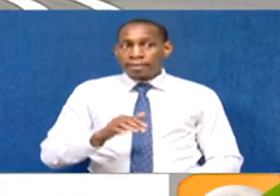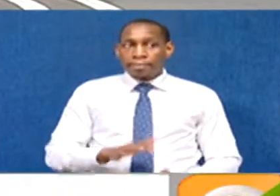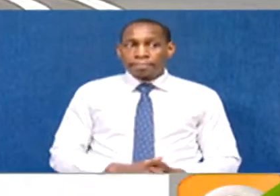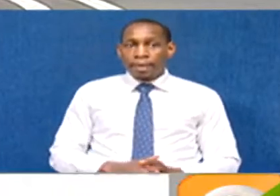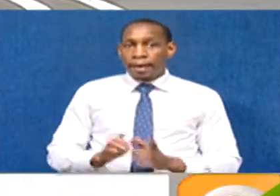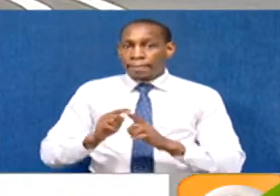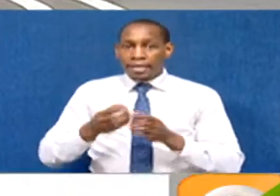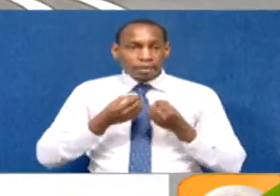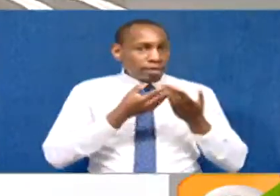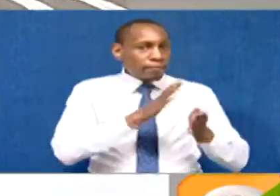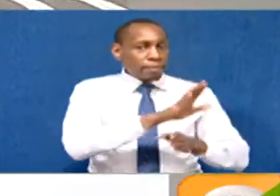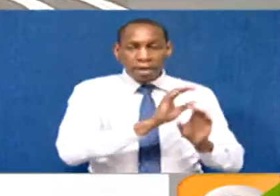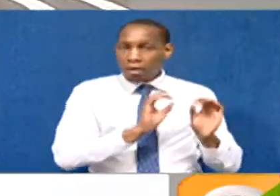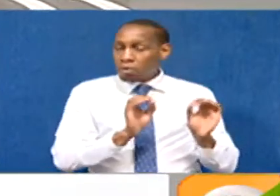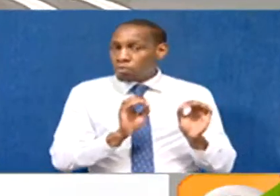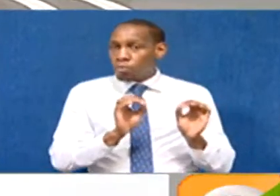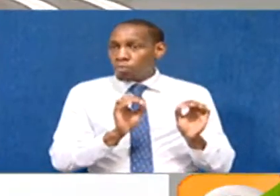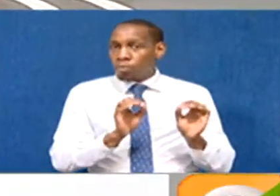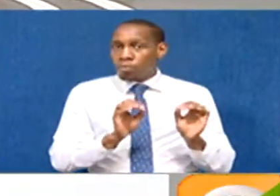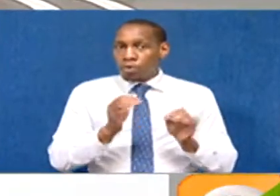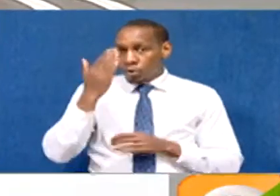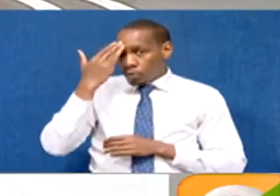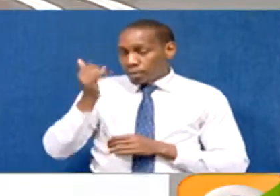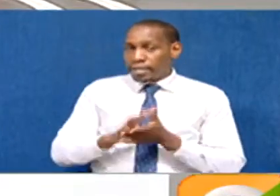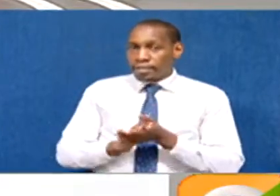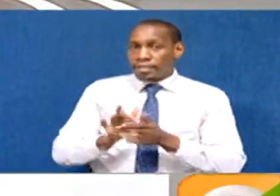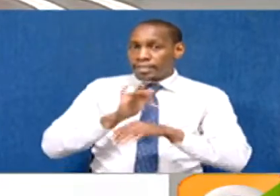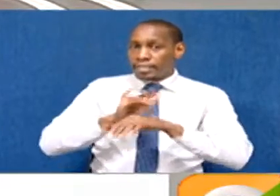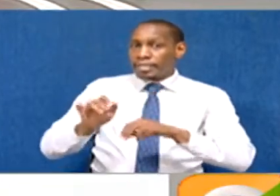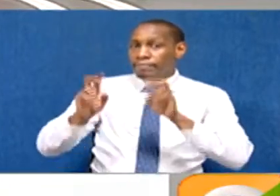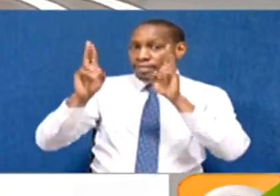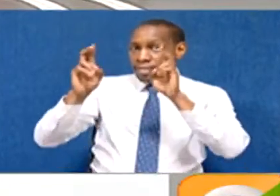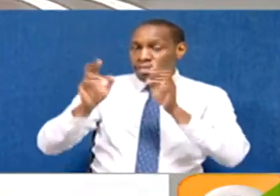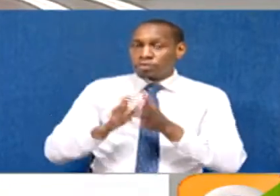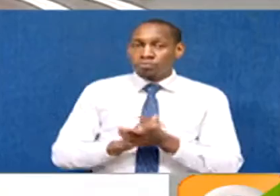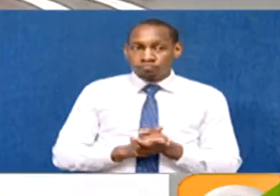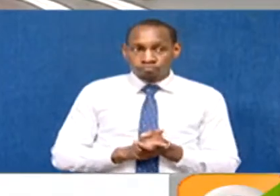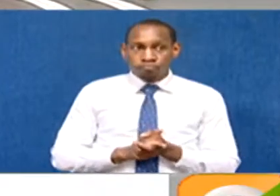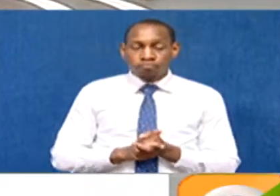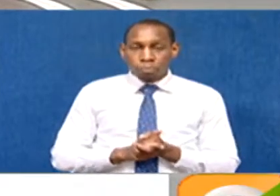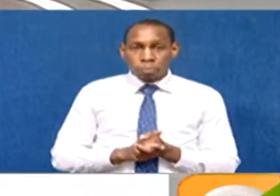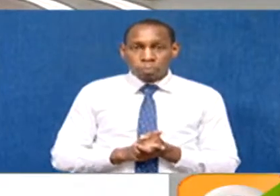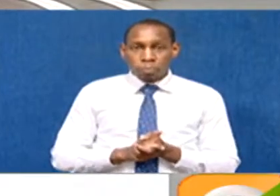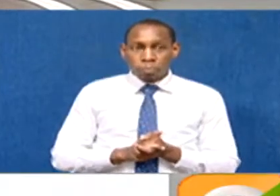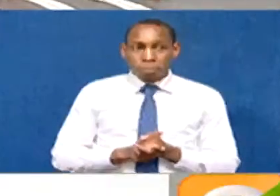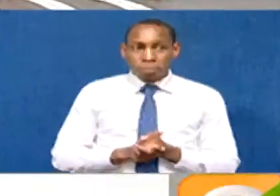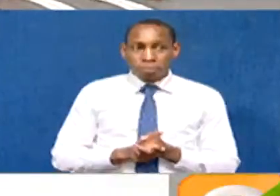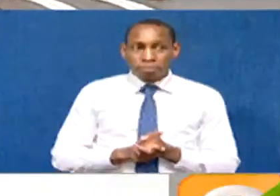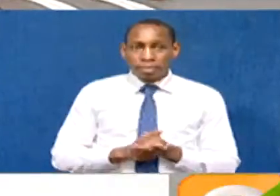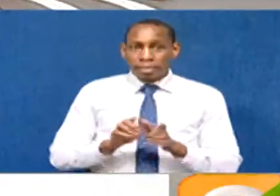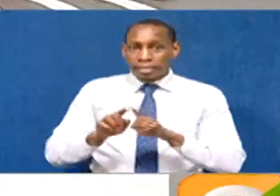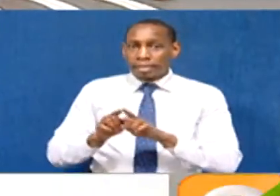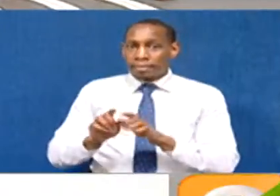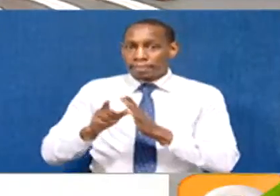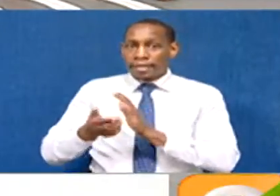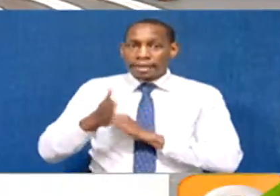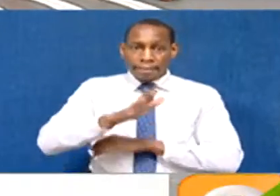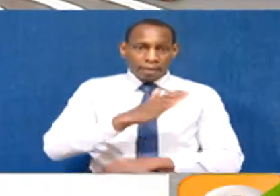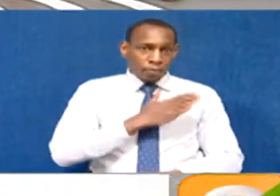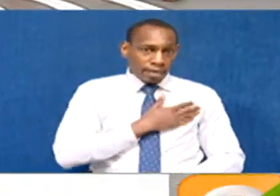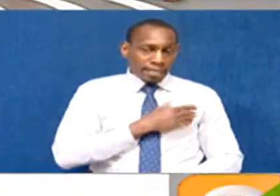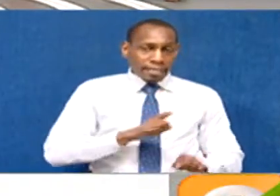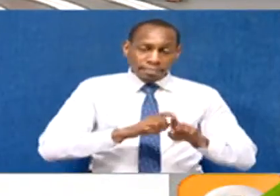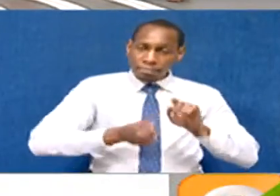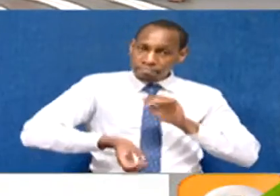it's without telling them. Because of the sensitivity of the issues at the time. And he came back to NASA